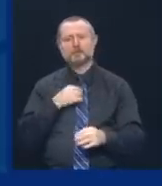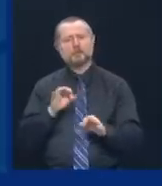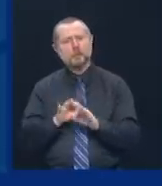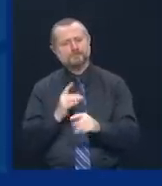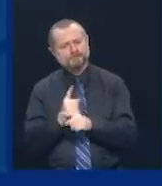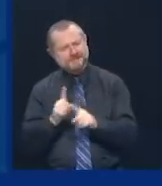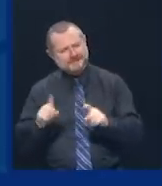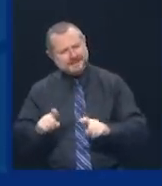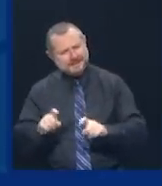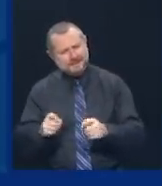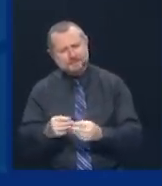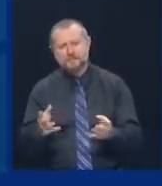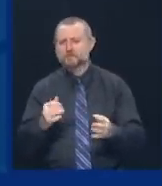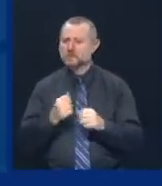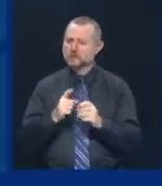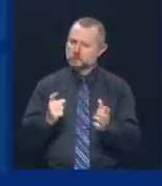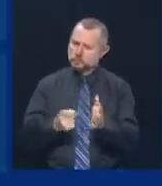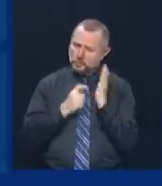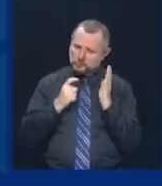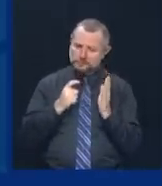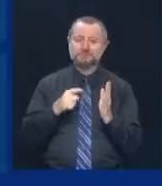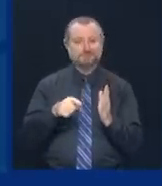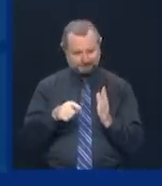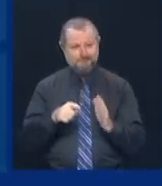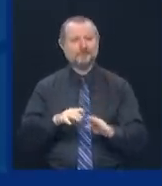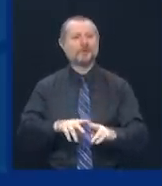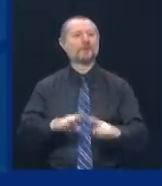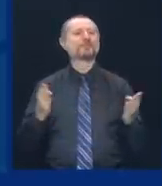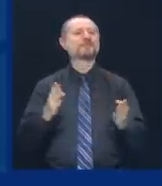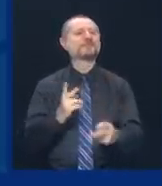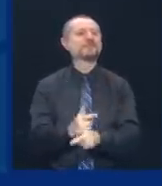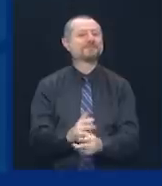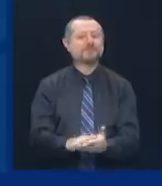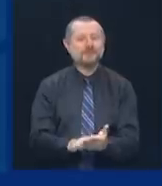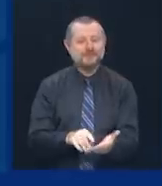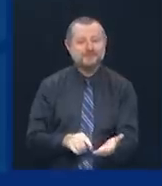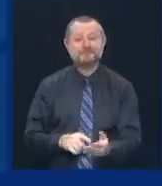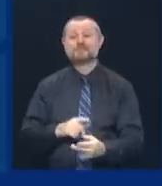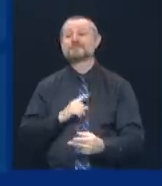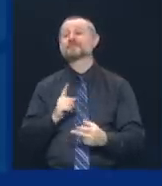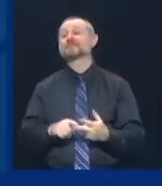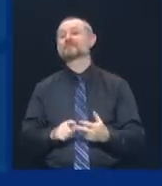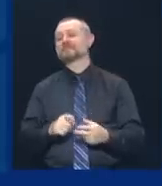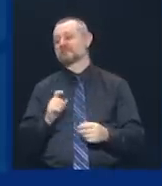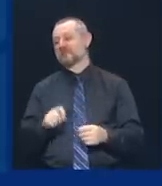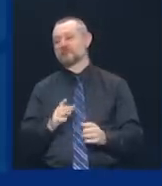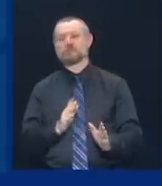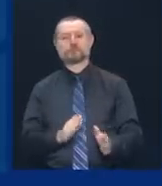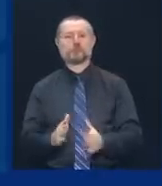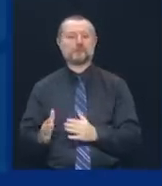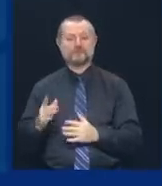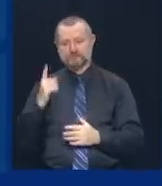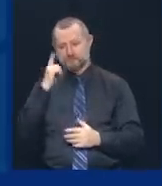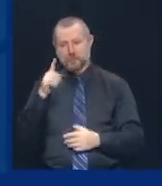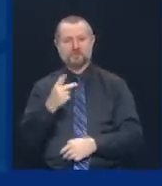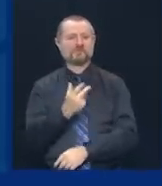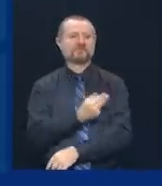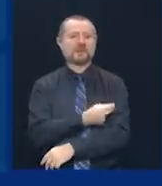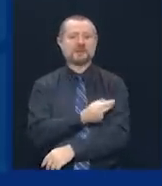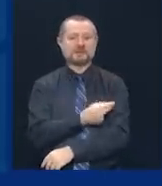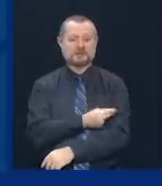to keep them open and safe? Third, we have to move towards operationalizing the